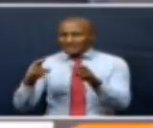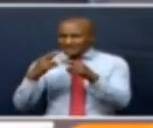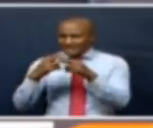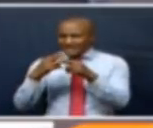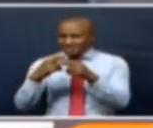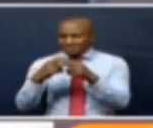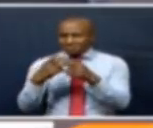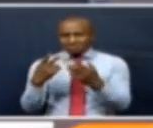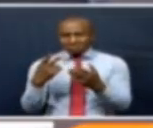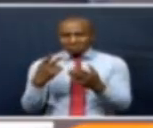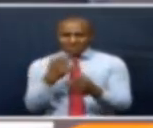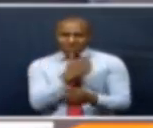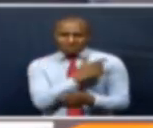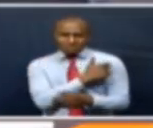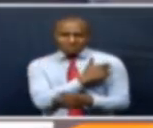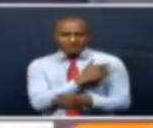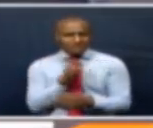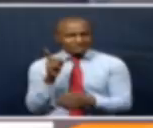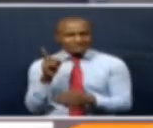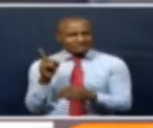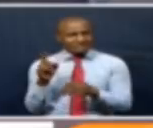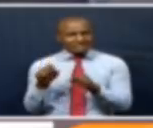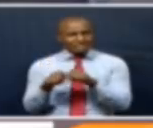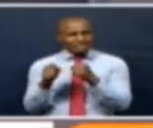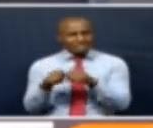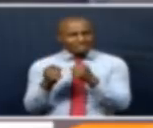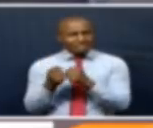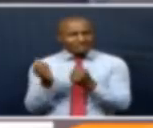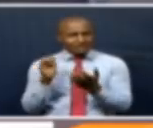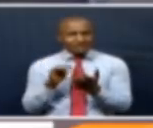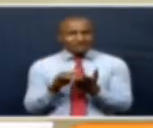patients on the spot, as Mercy Kandie reports.